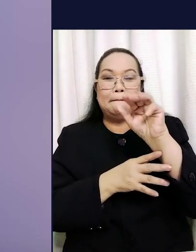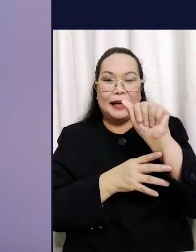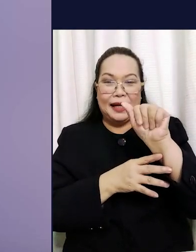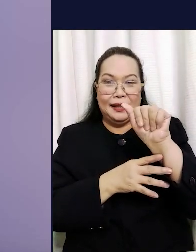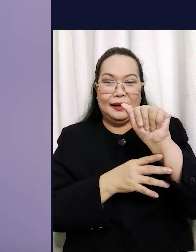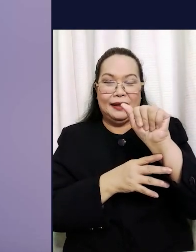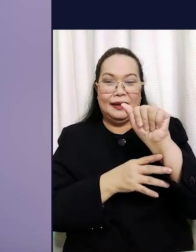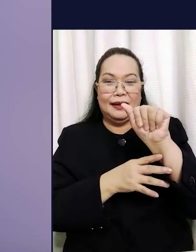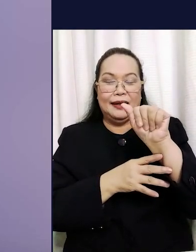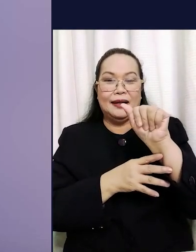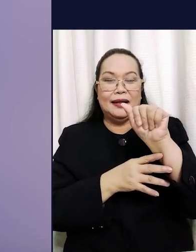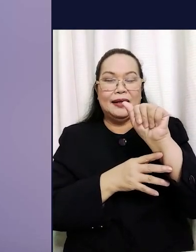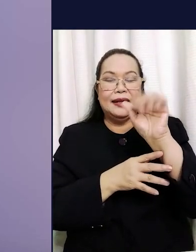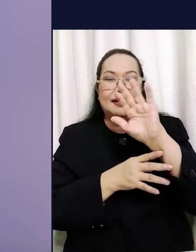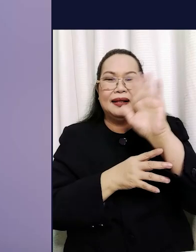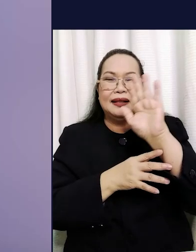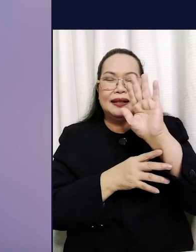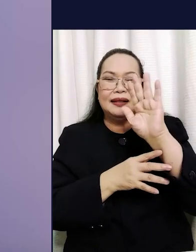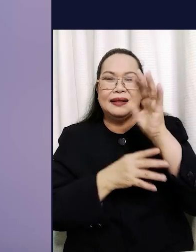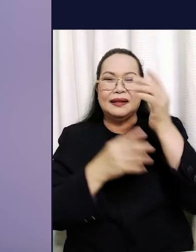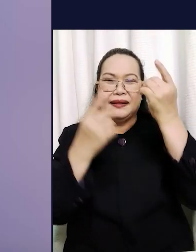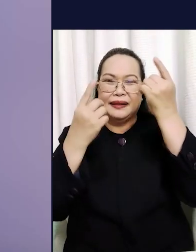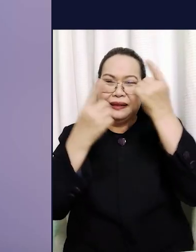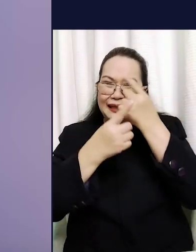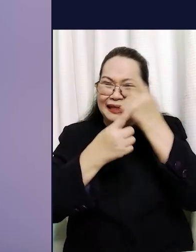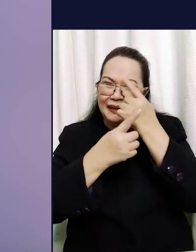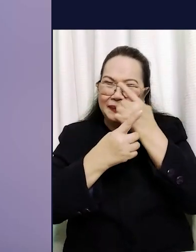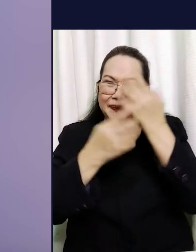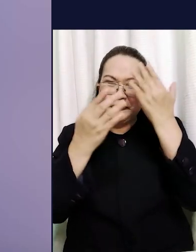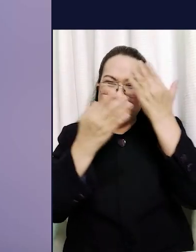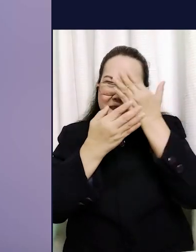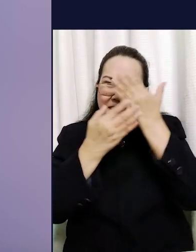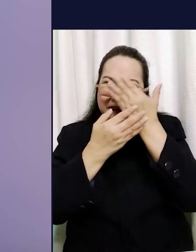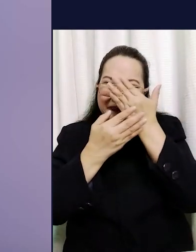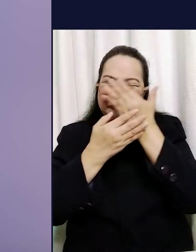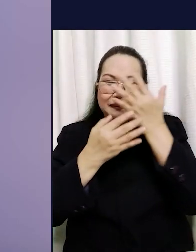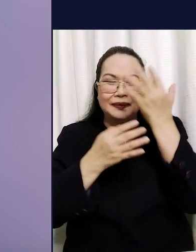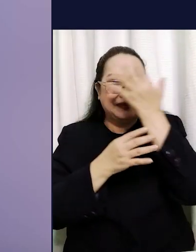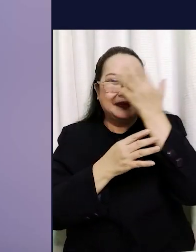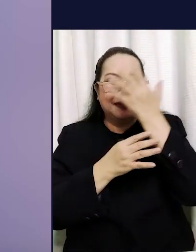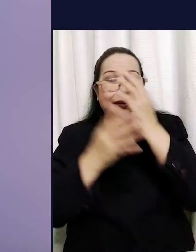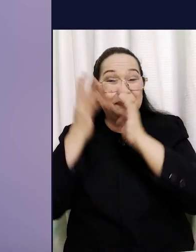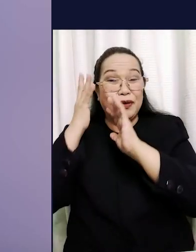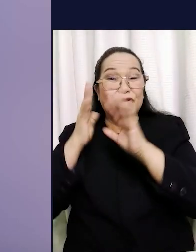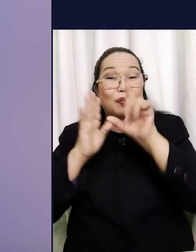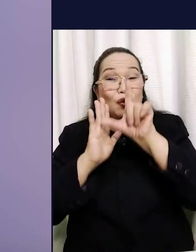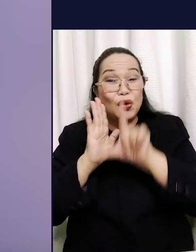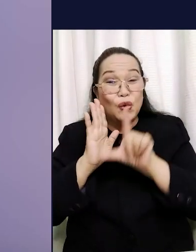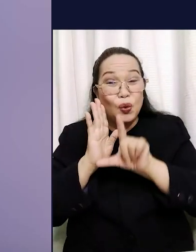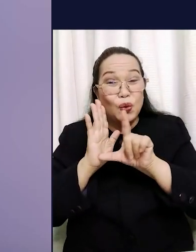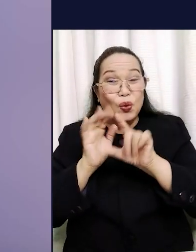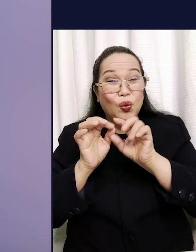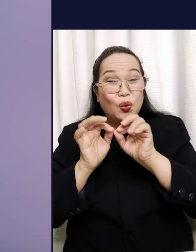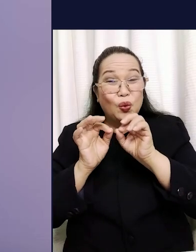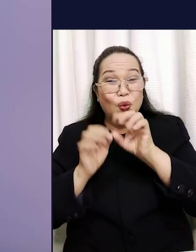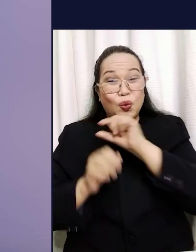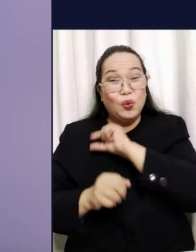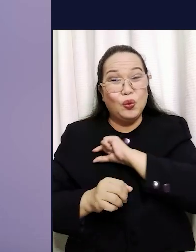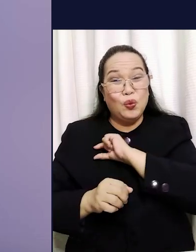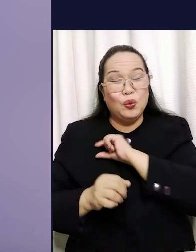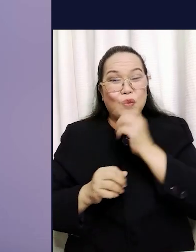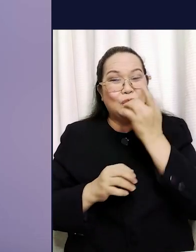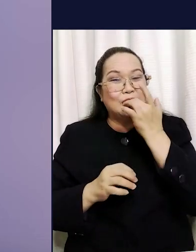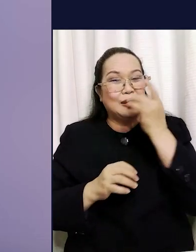Alam niyo po, yung ginamit dito na salita doon sa mirror, no? Ay yung salitang